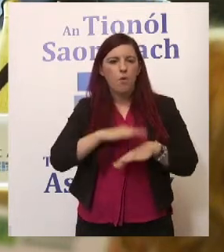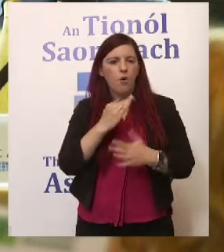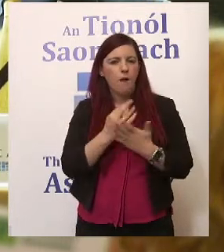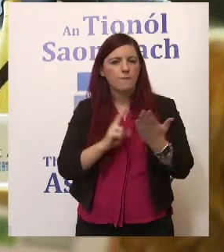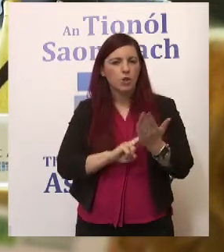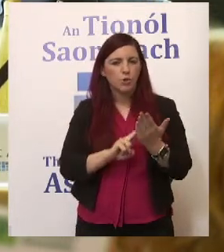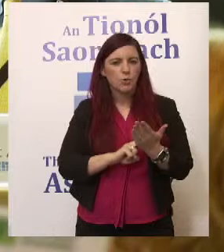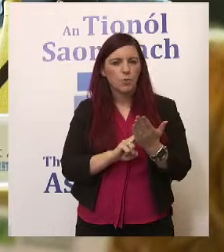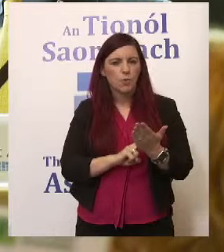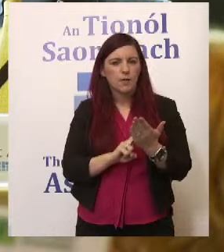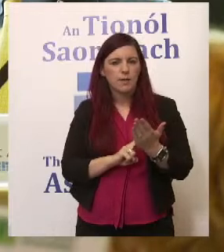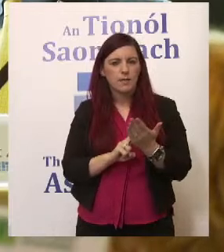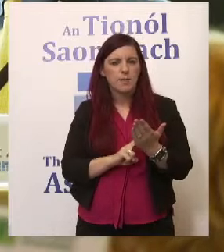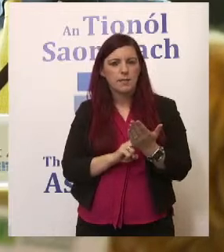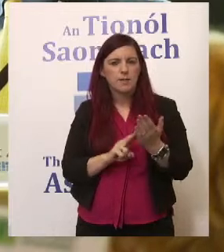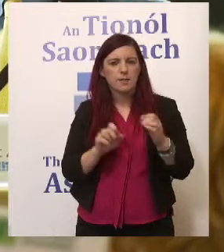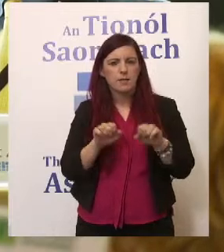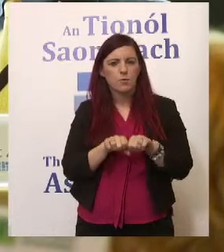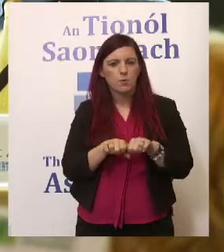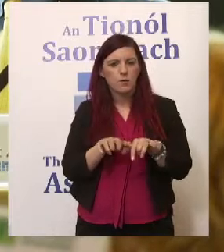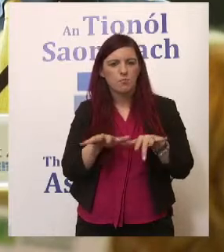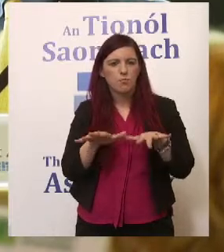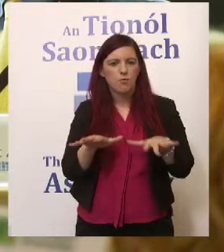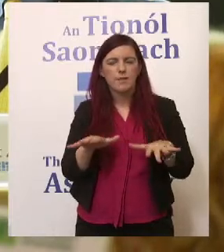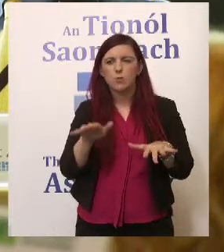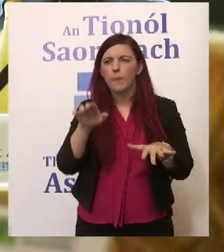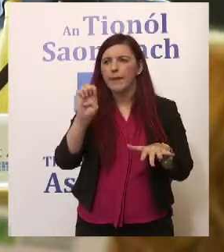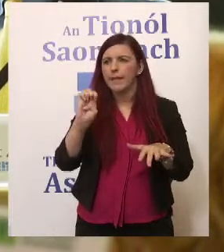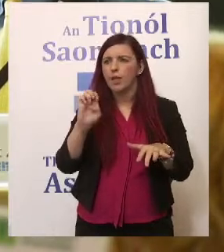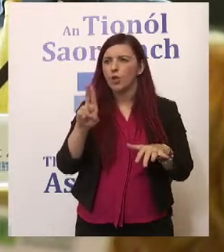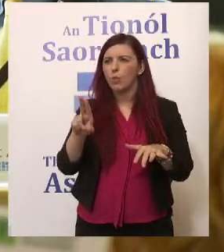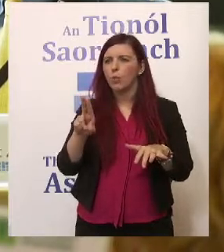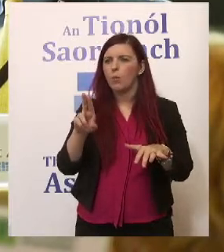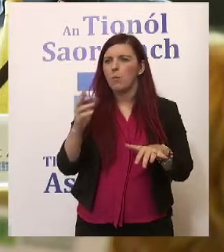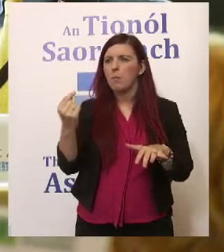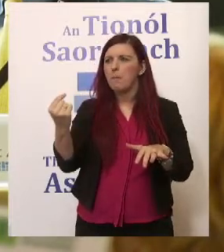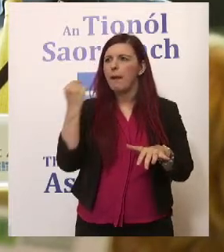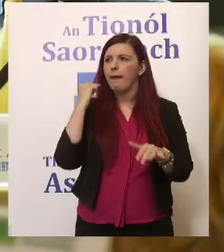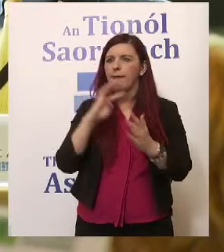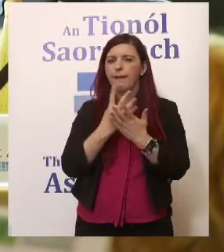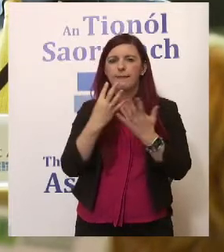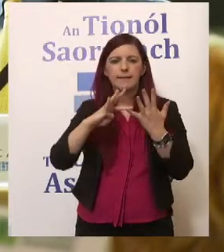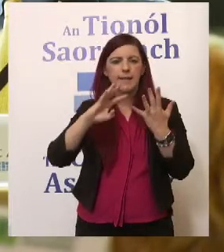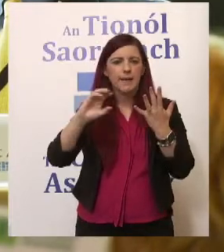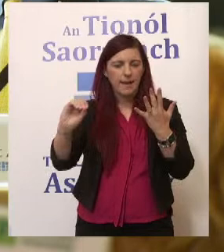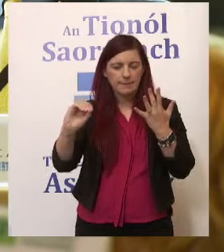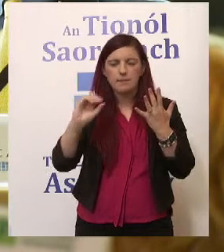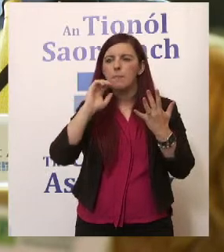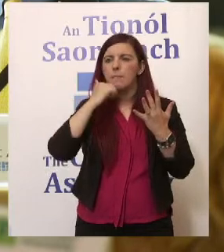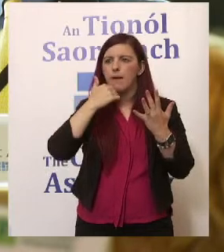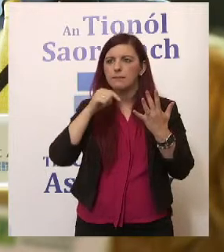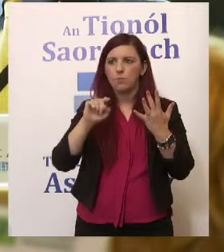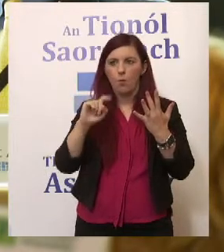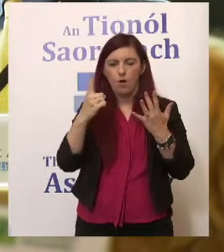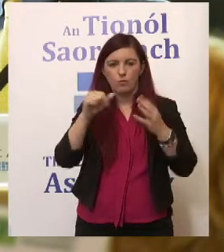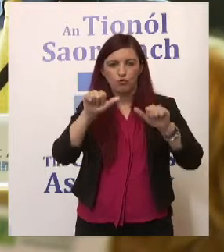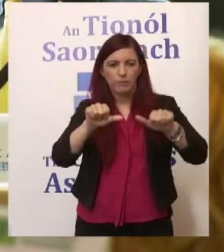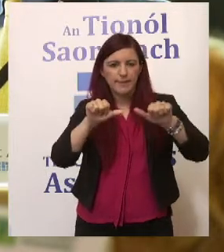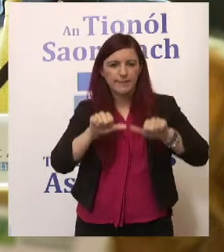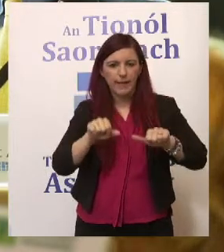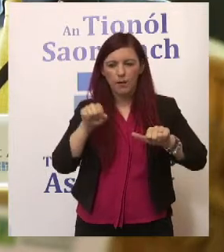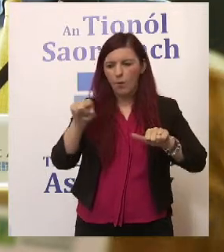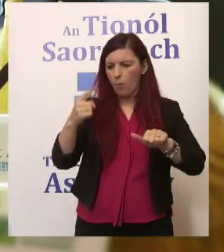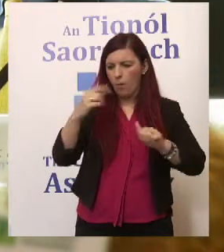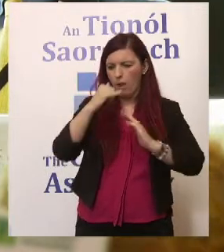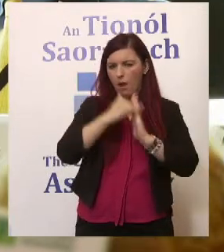usage spread particularly through the EU in the 1990s, because in one of the treaties, one of the